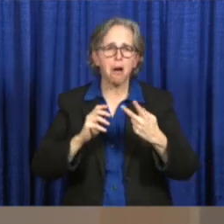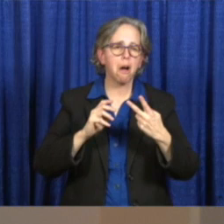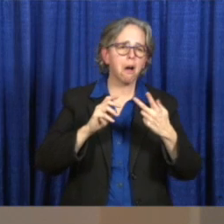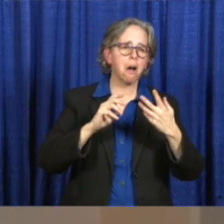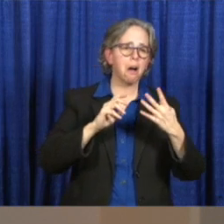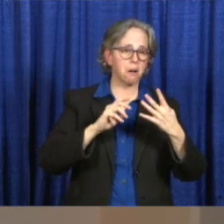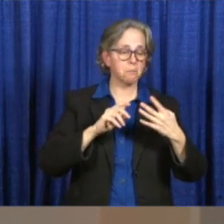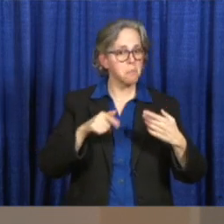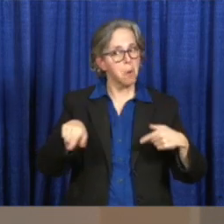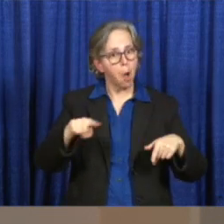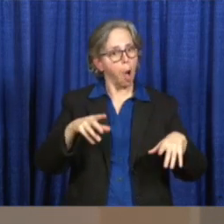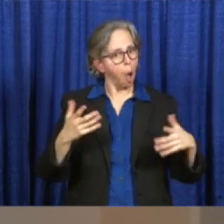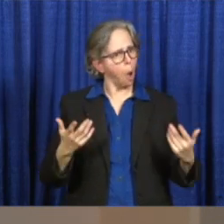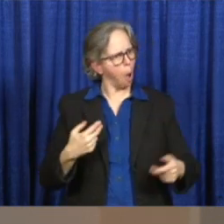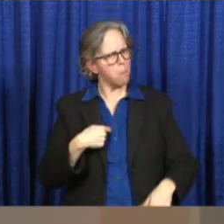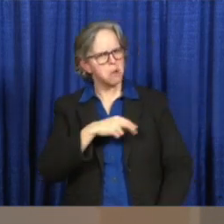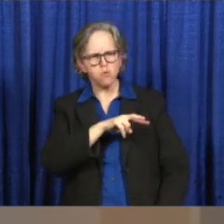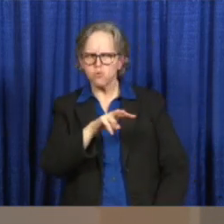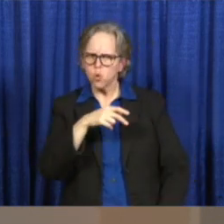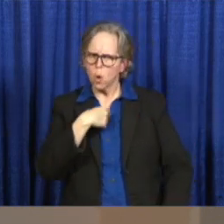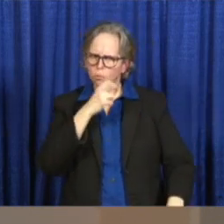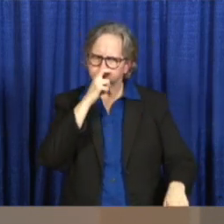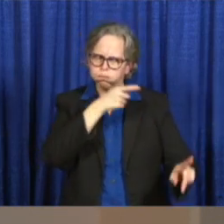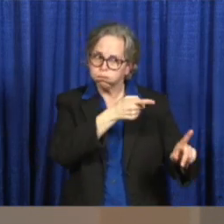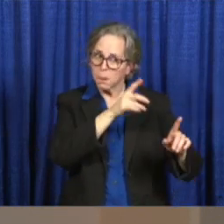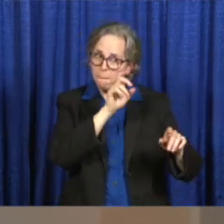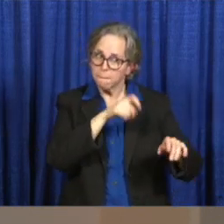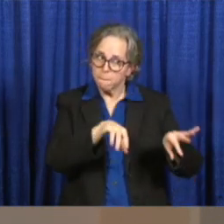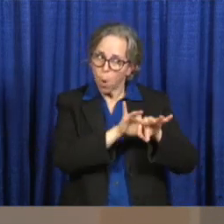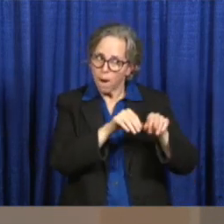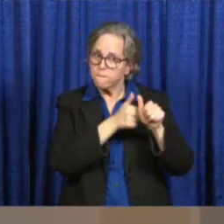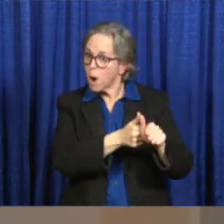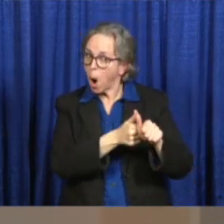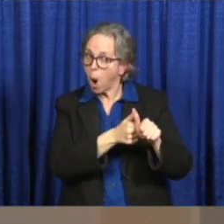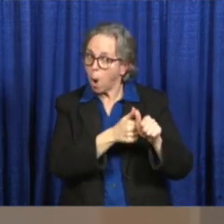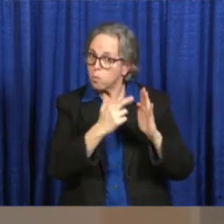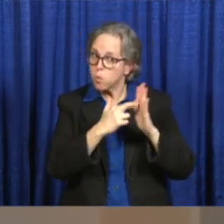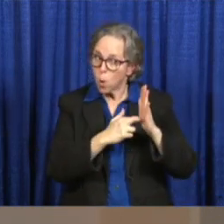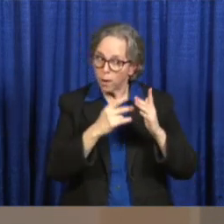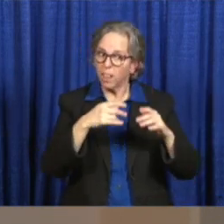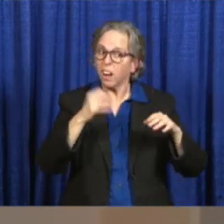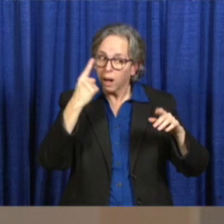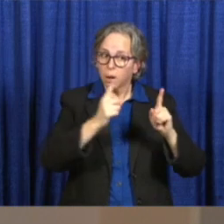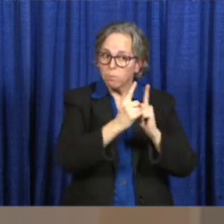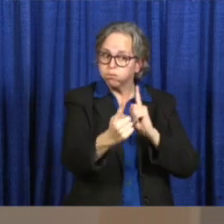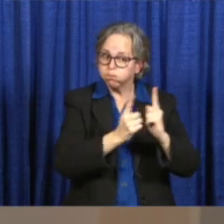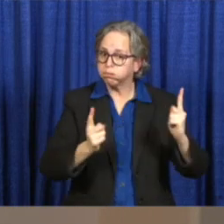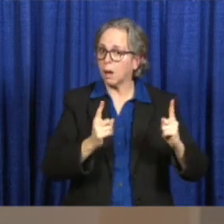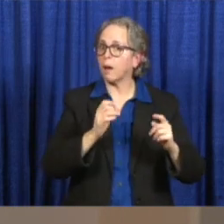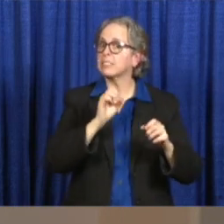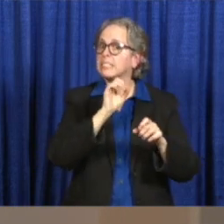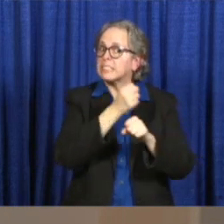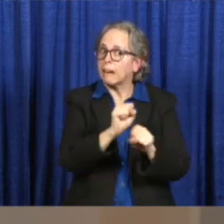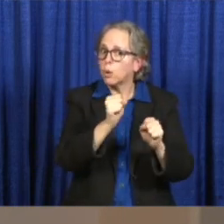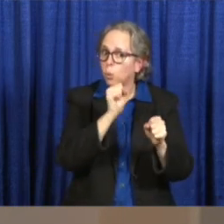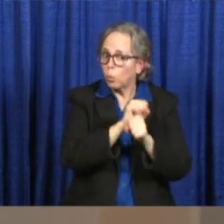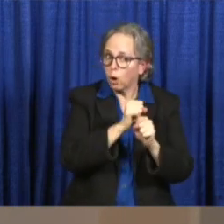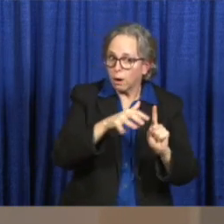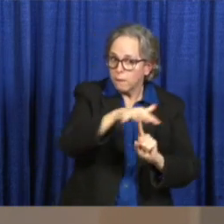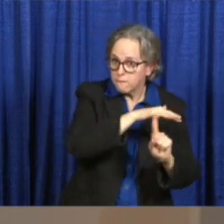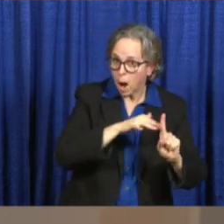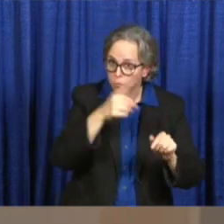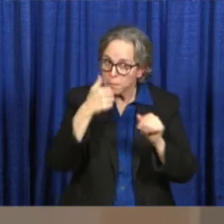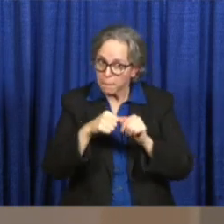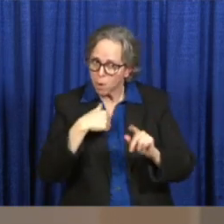at trying to tell them that you need to follow the safe workplace requirements to make sure that we're not having spread going